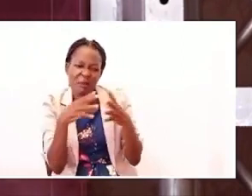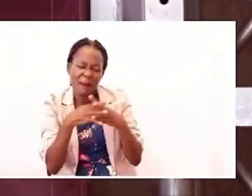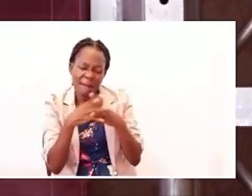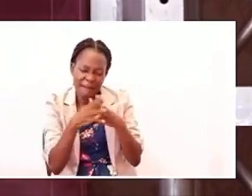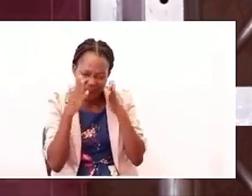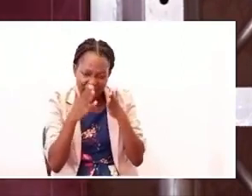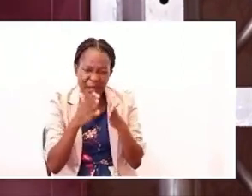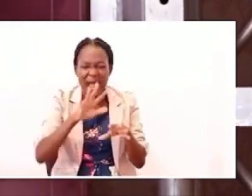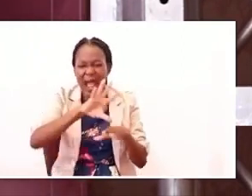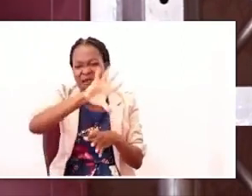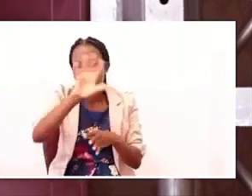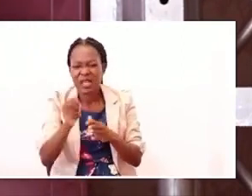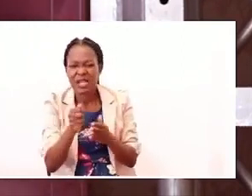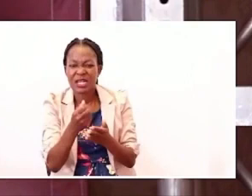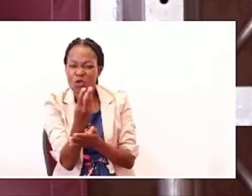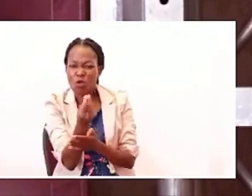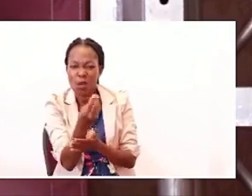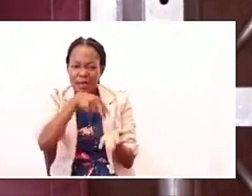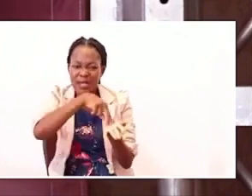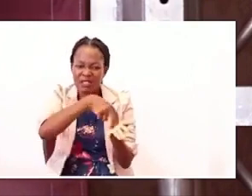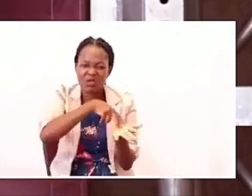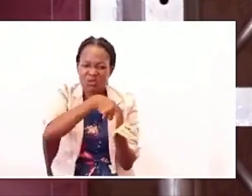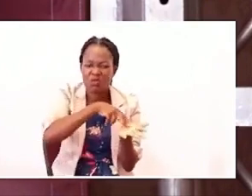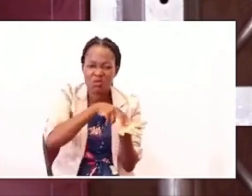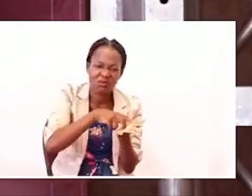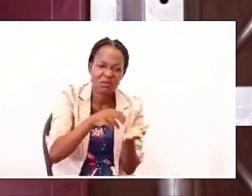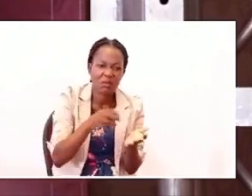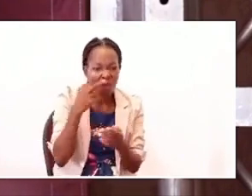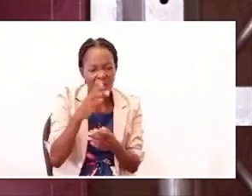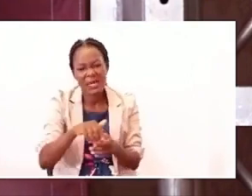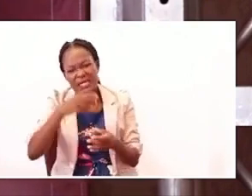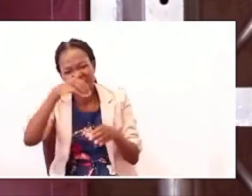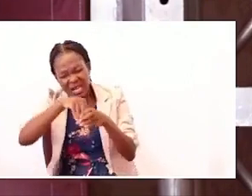actually weak and vulnerable to both internal and external shocks.